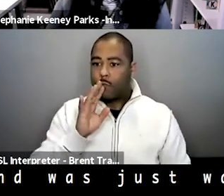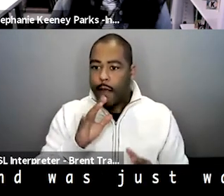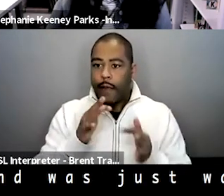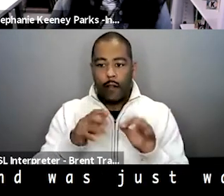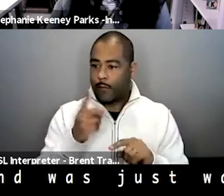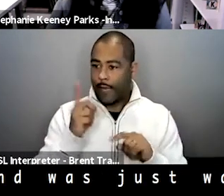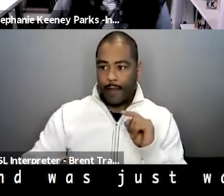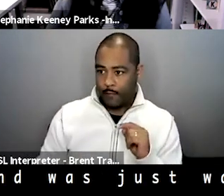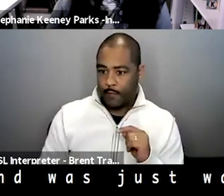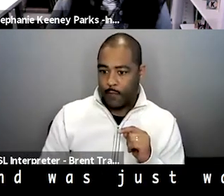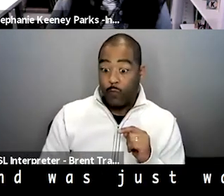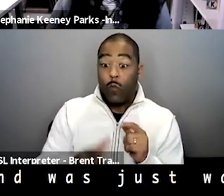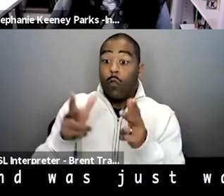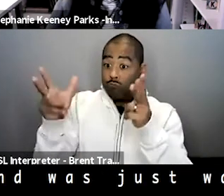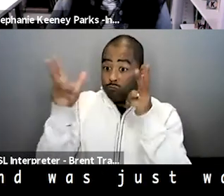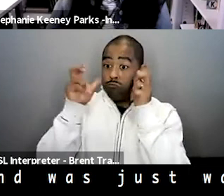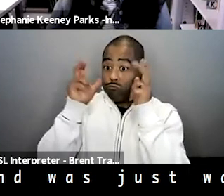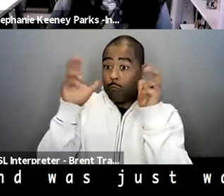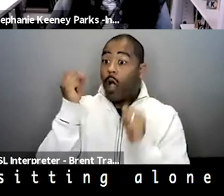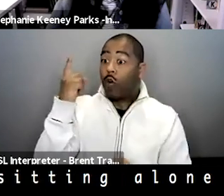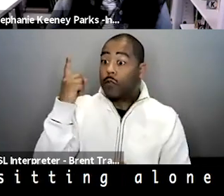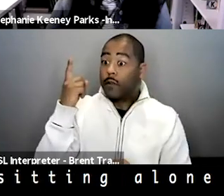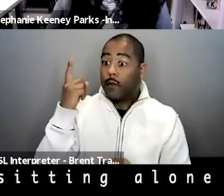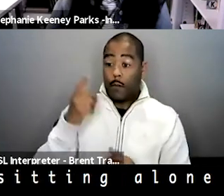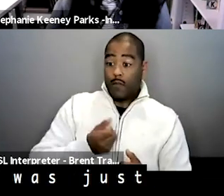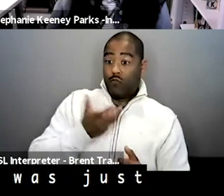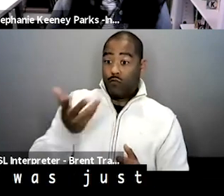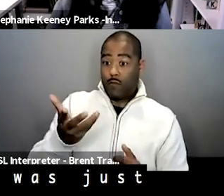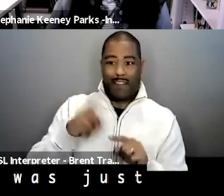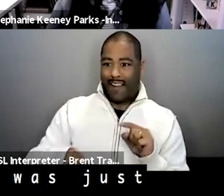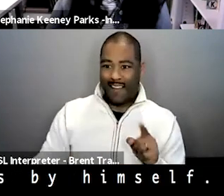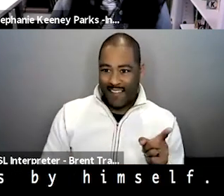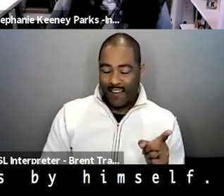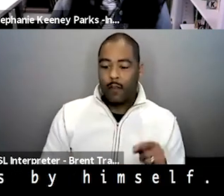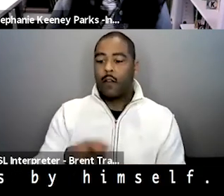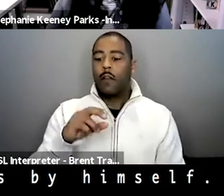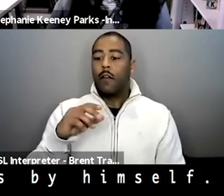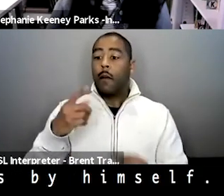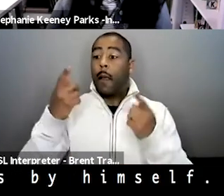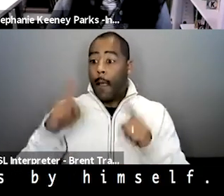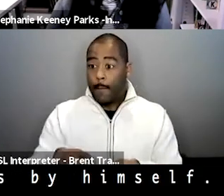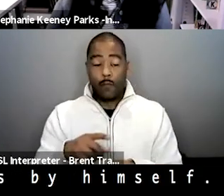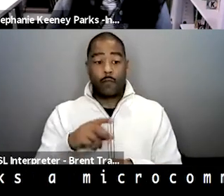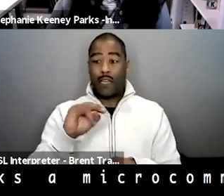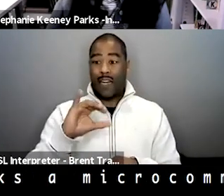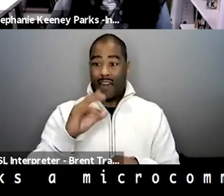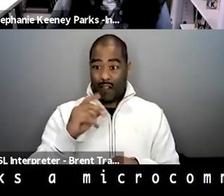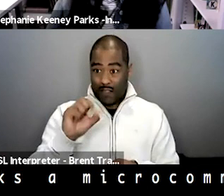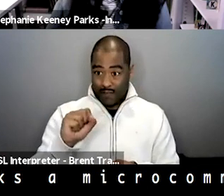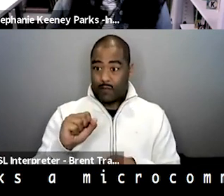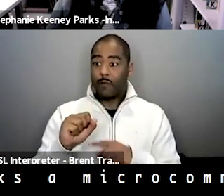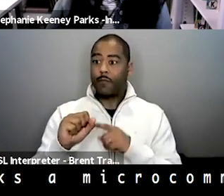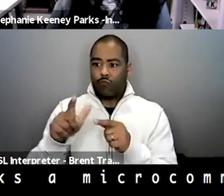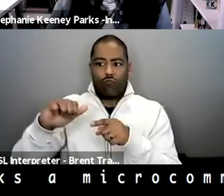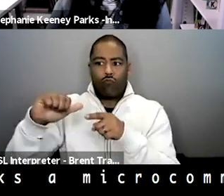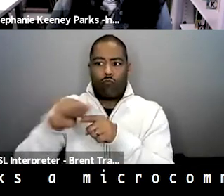by the time this story takes place, the teacher had moved to the back of the bus and was just watching Nicholas sitting alone up in the front doing this by himself.